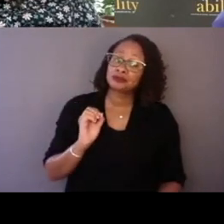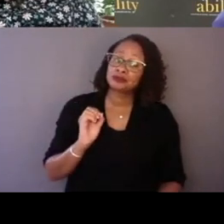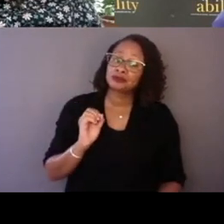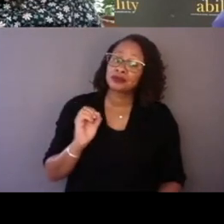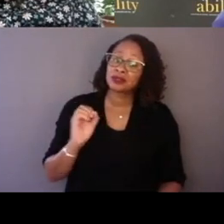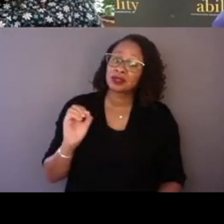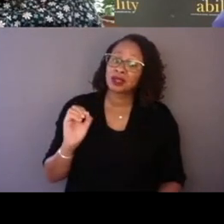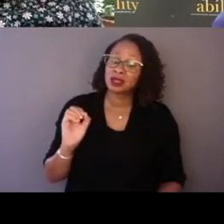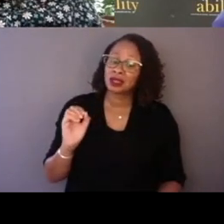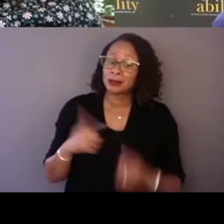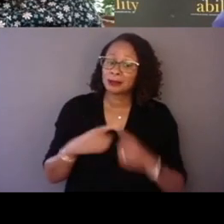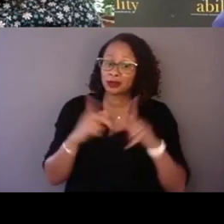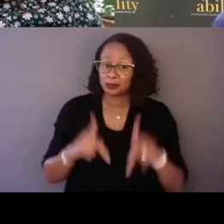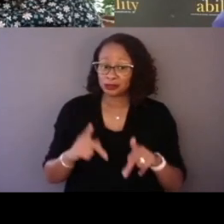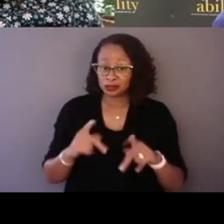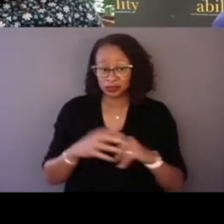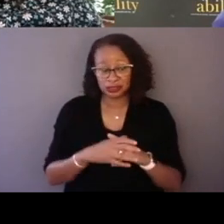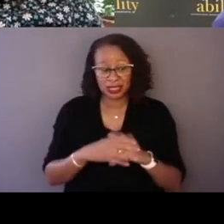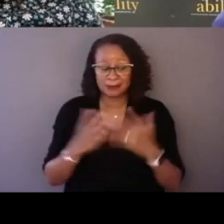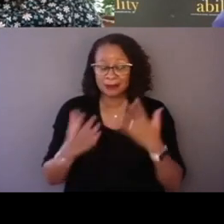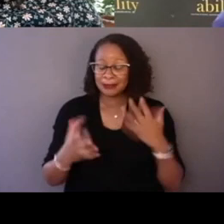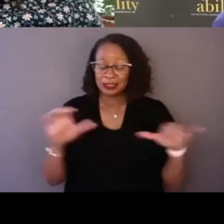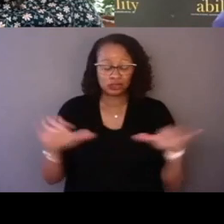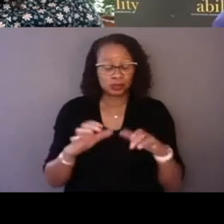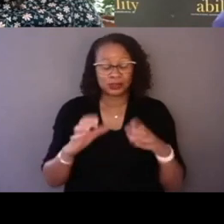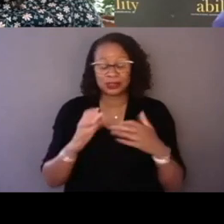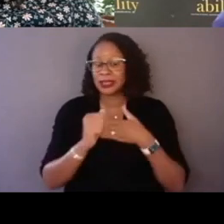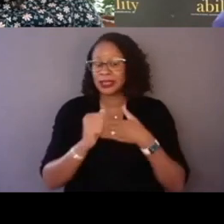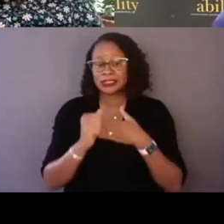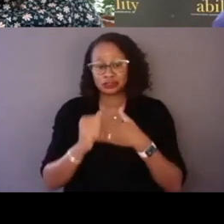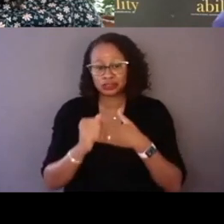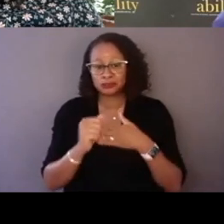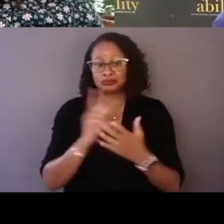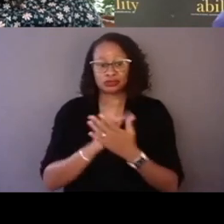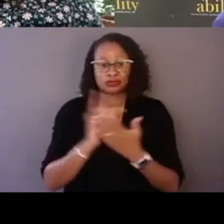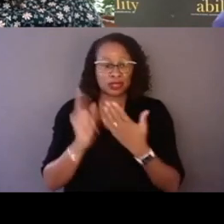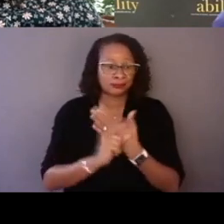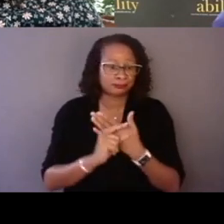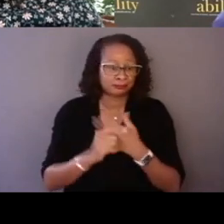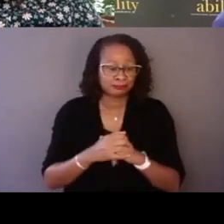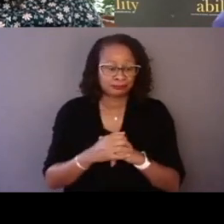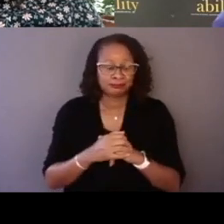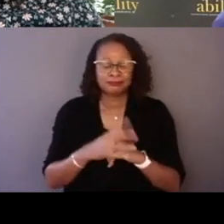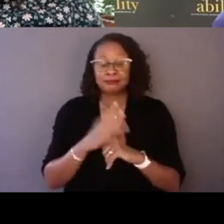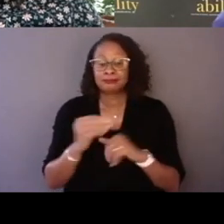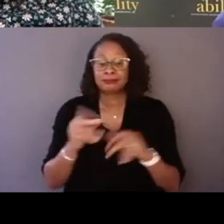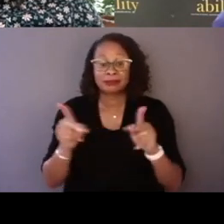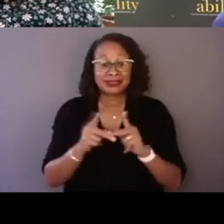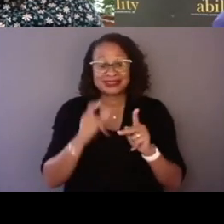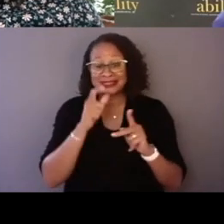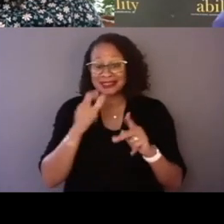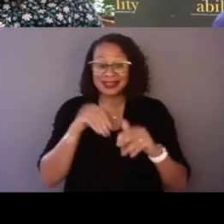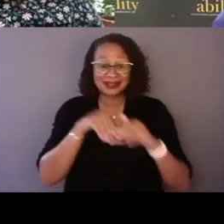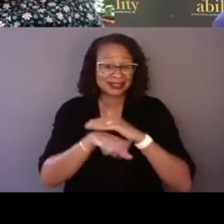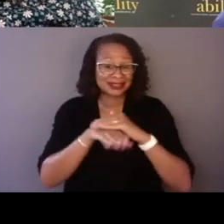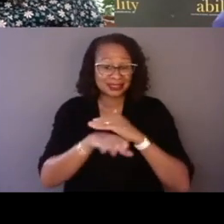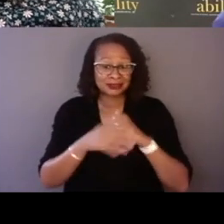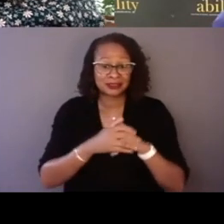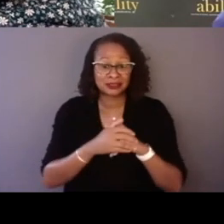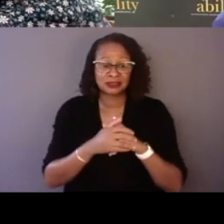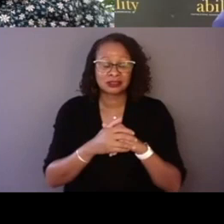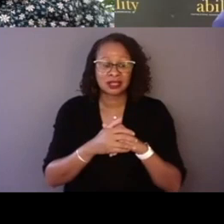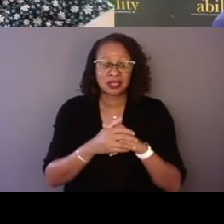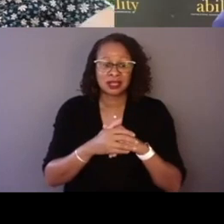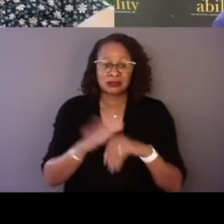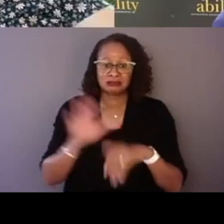somebody is, let's say, doing a leadership program, and their place is not accessible, and you go like, don't